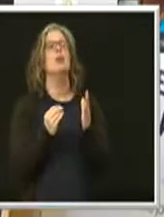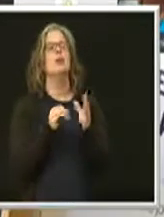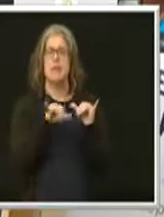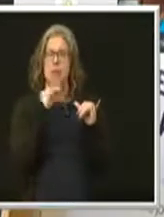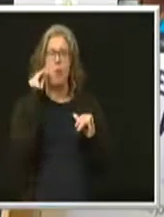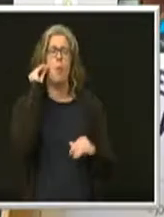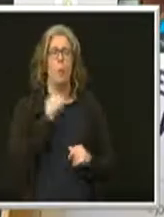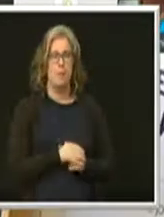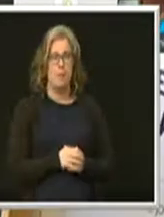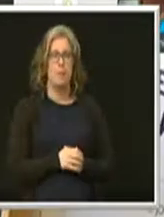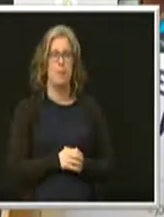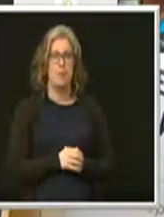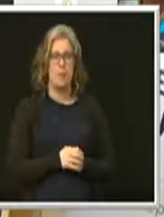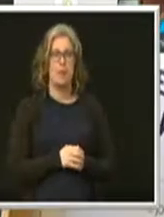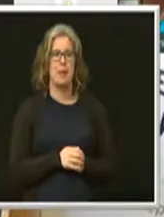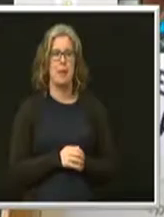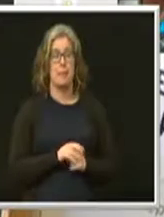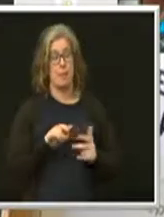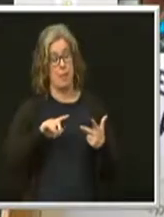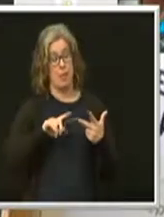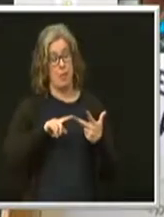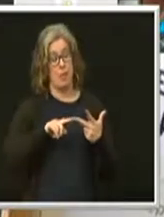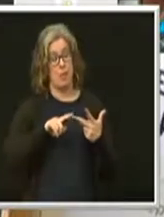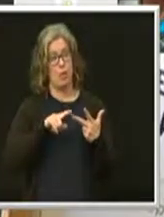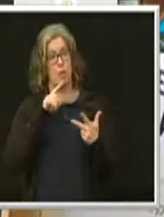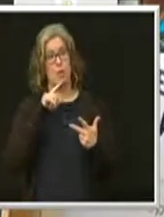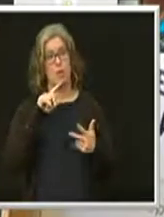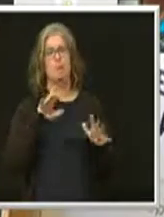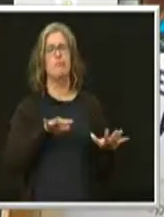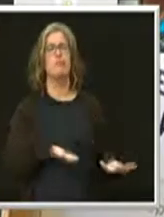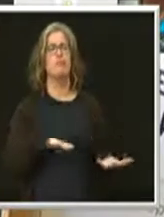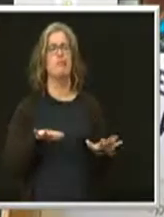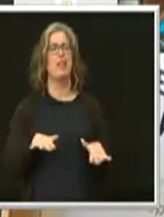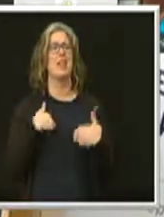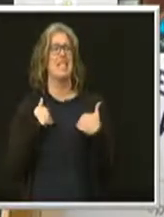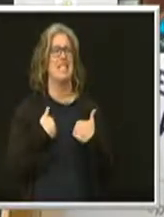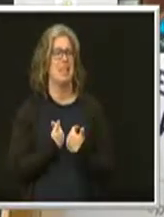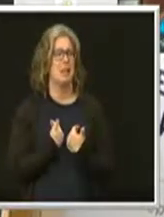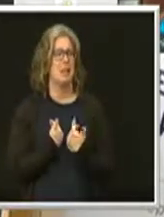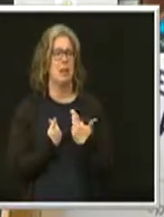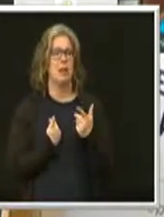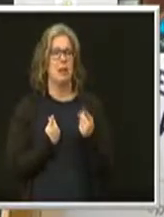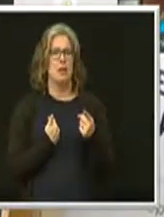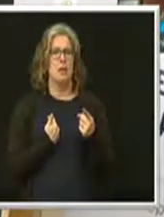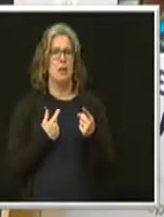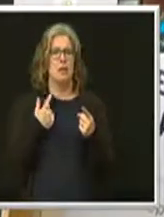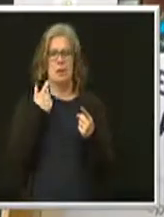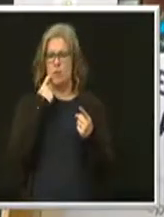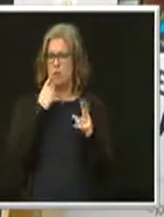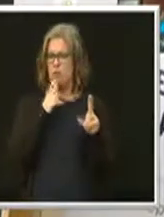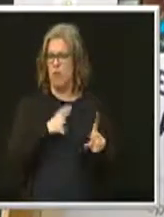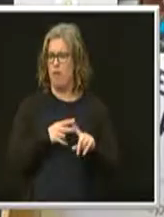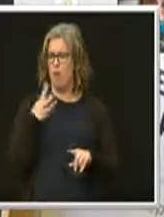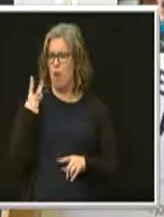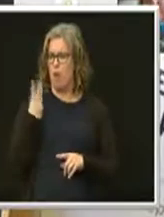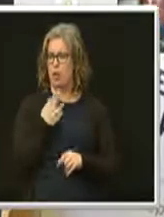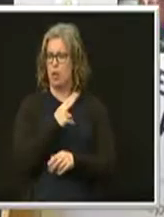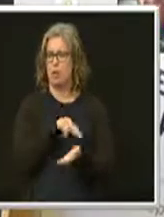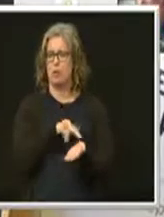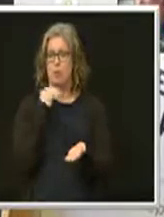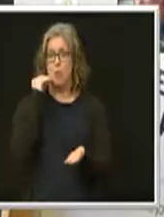home. The third one is malaise and fatigue. A recent report out of Washington Nursing Home,